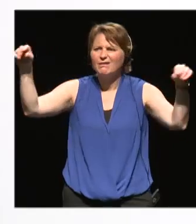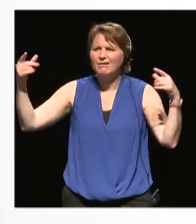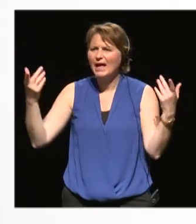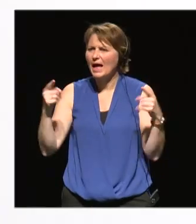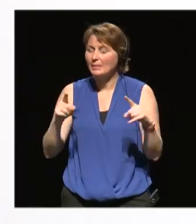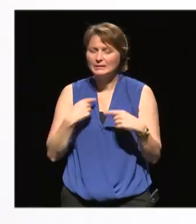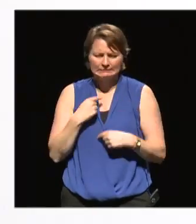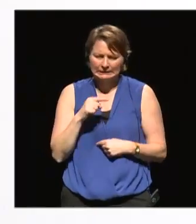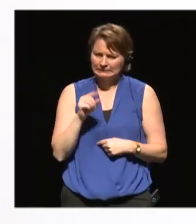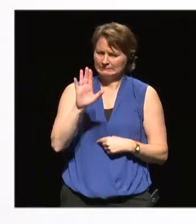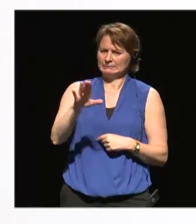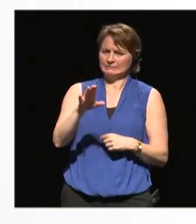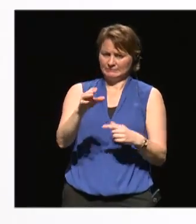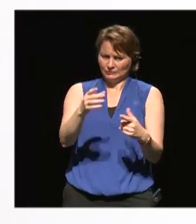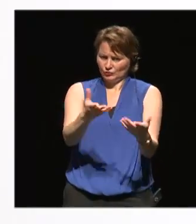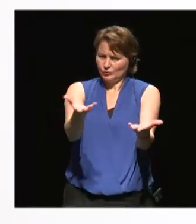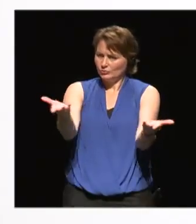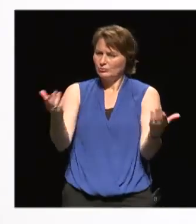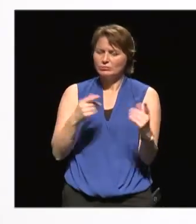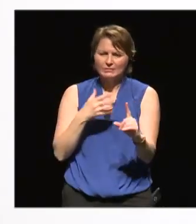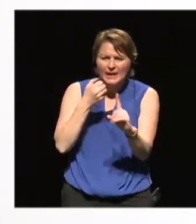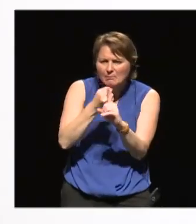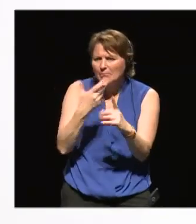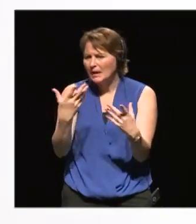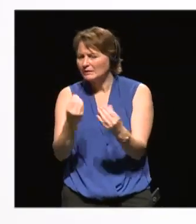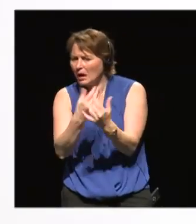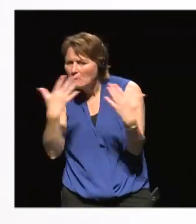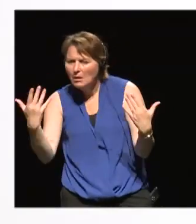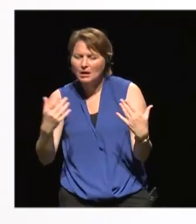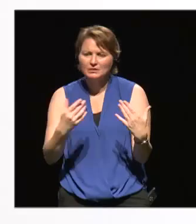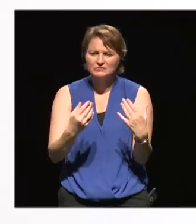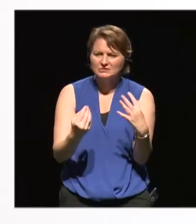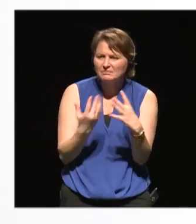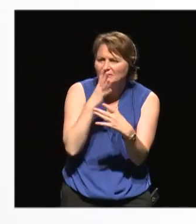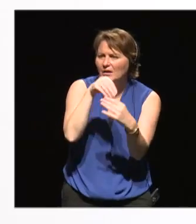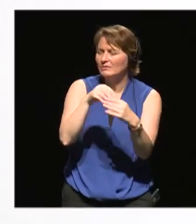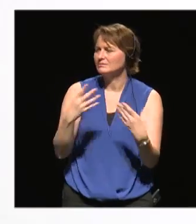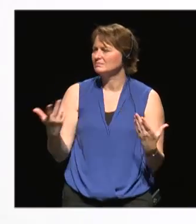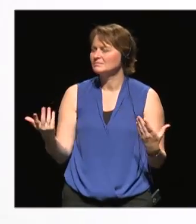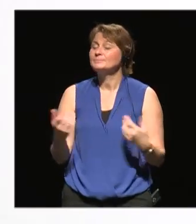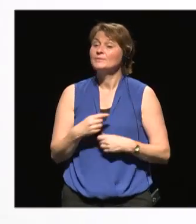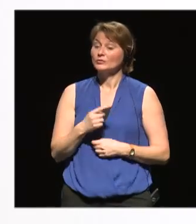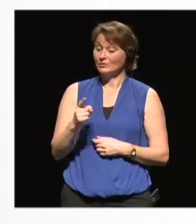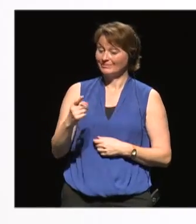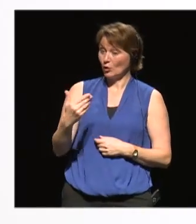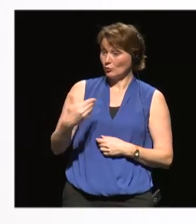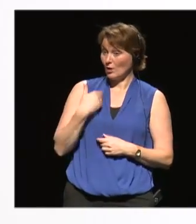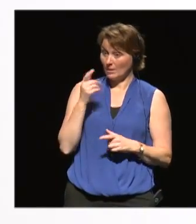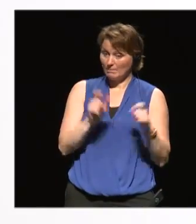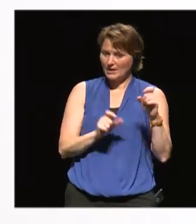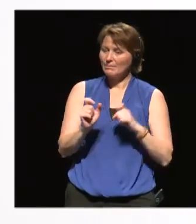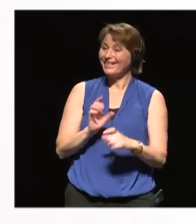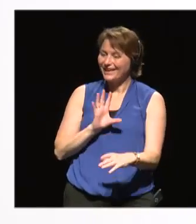of what is being done? How can the youth also become involved in the dialogue that those